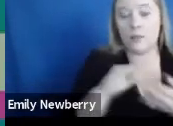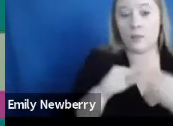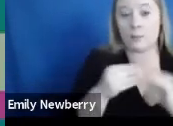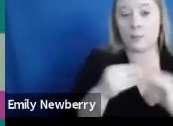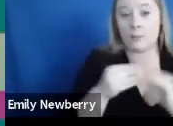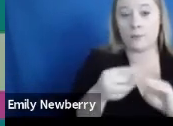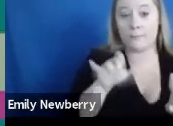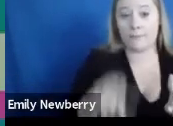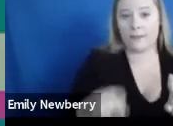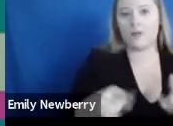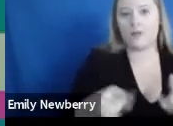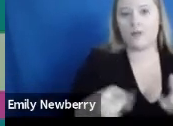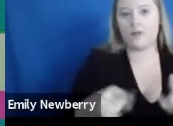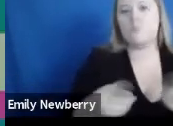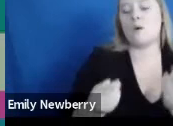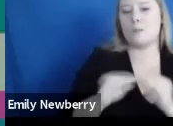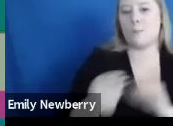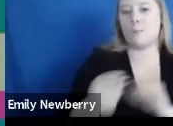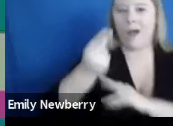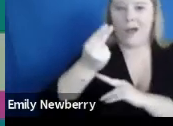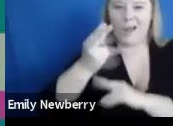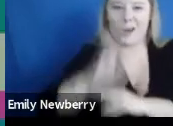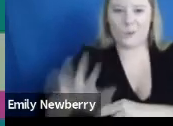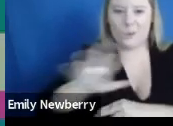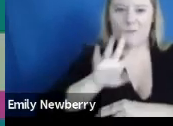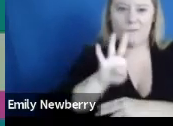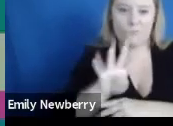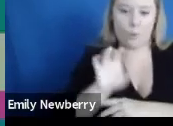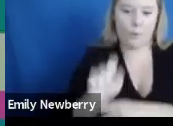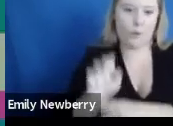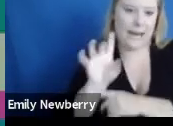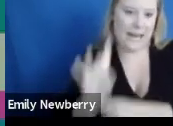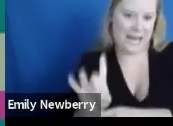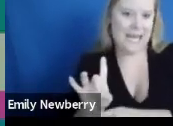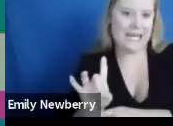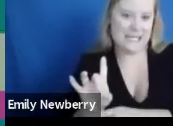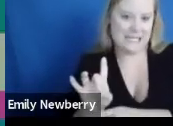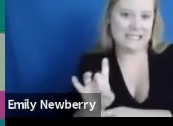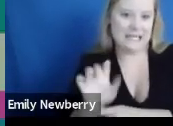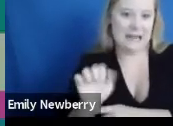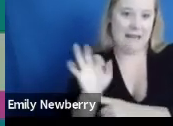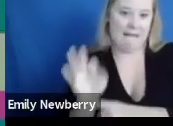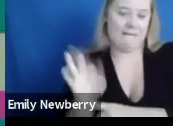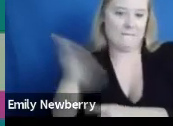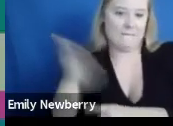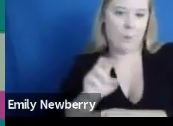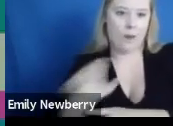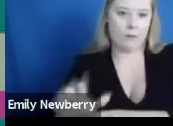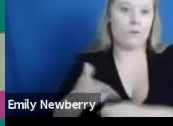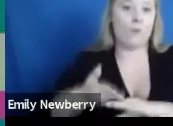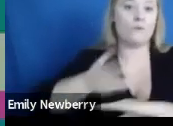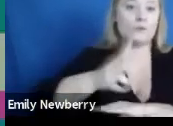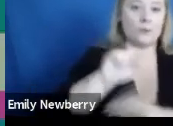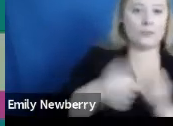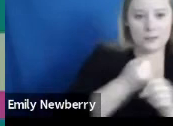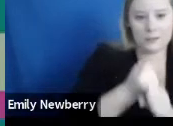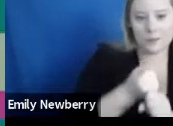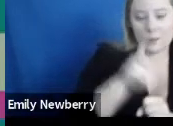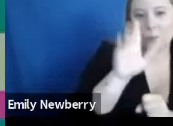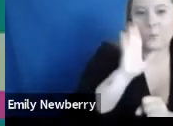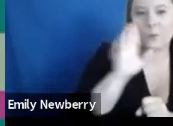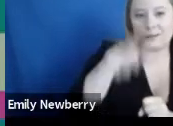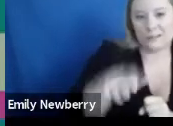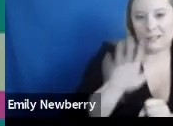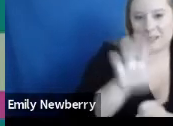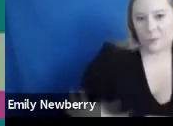number a little bit higher, about 4.8 acre feet per well, which means that over the next 20 years, we're going to need about 2.5 to 3.8